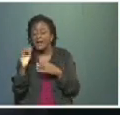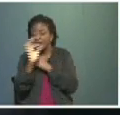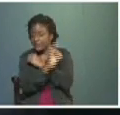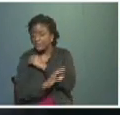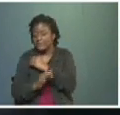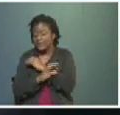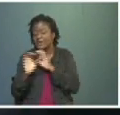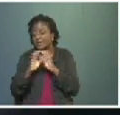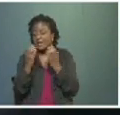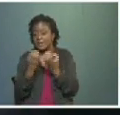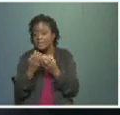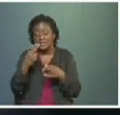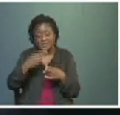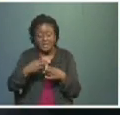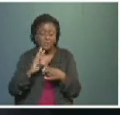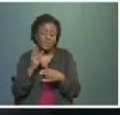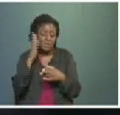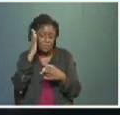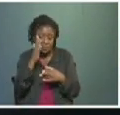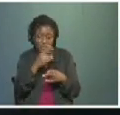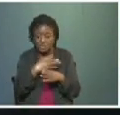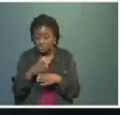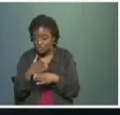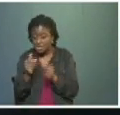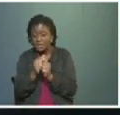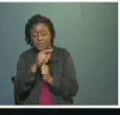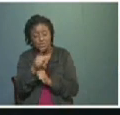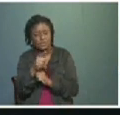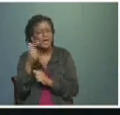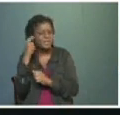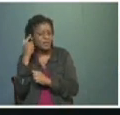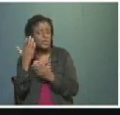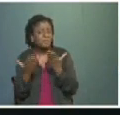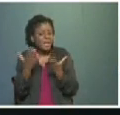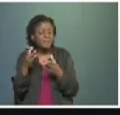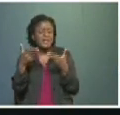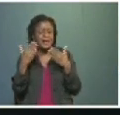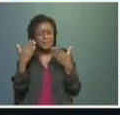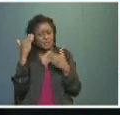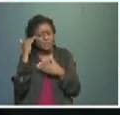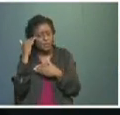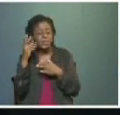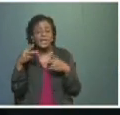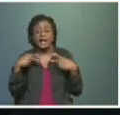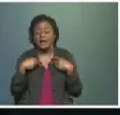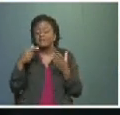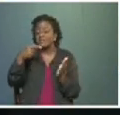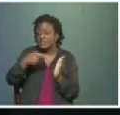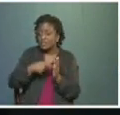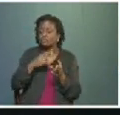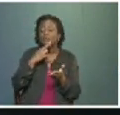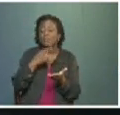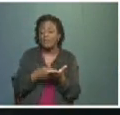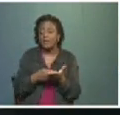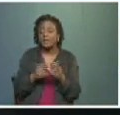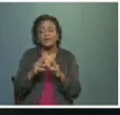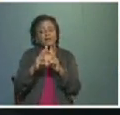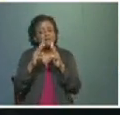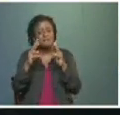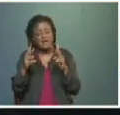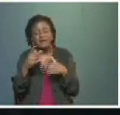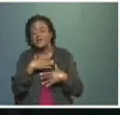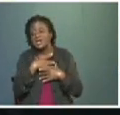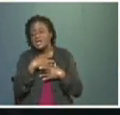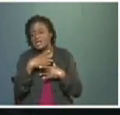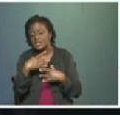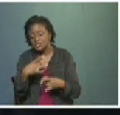company we're going to release to you as well. And I think you may be happy to know that we do have this report in hand. It is a very